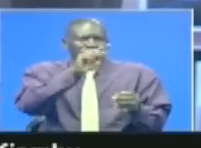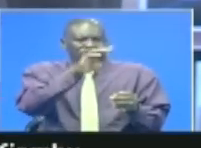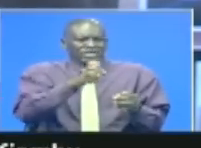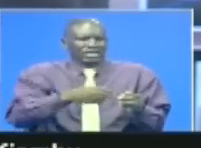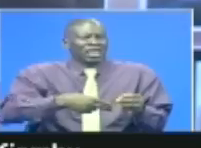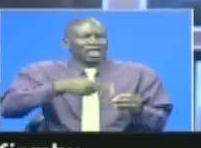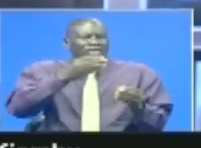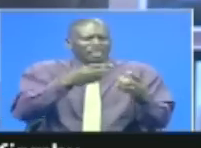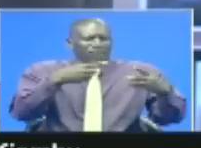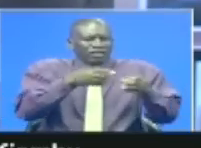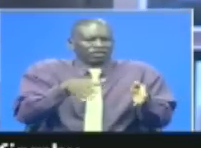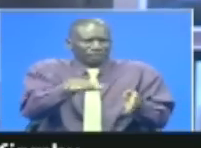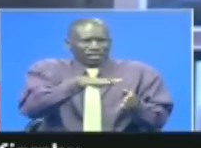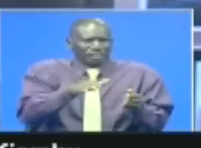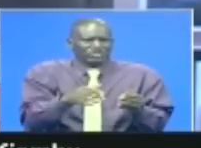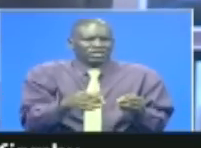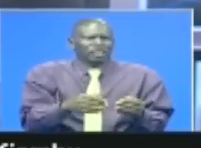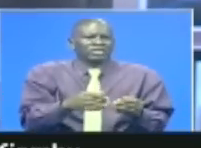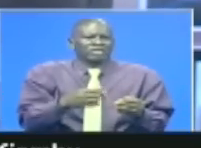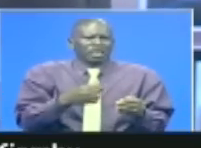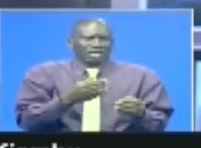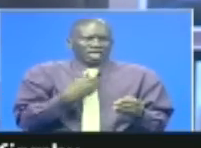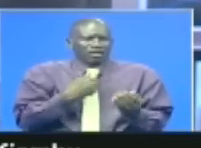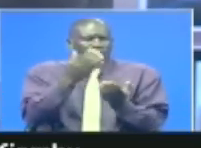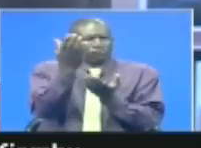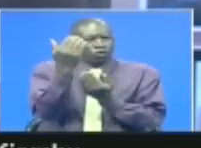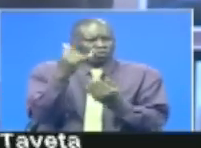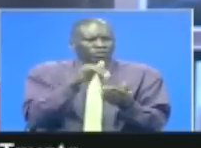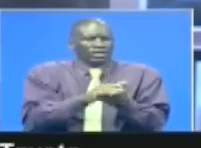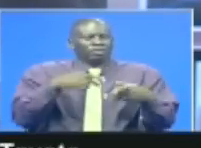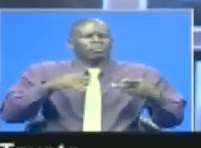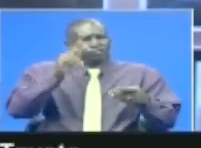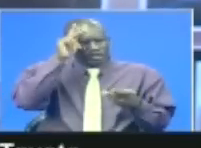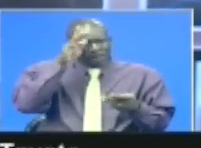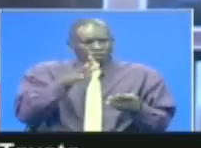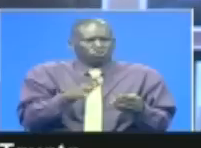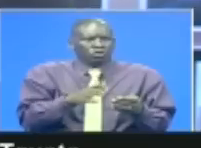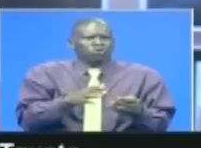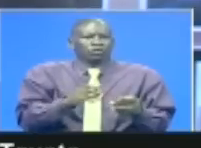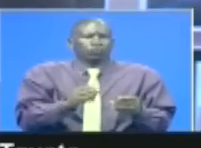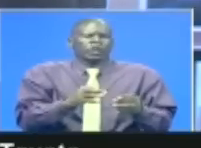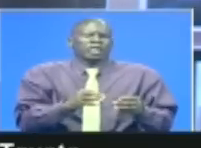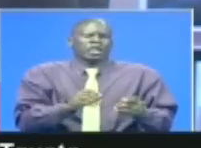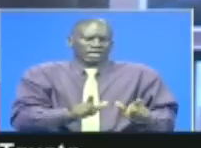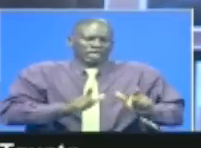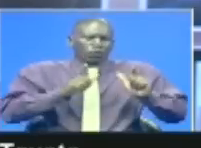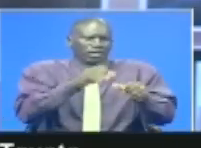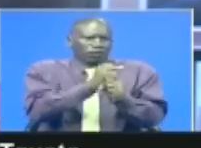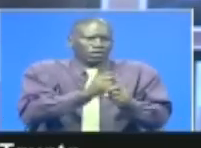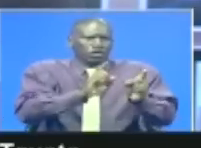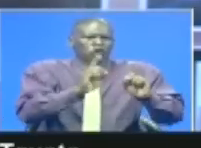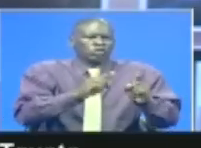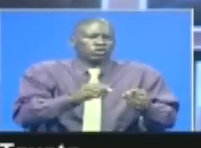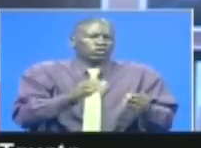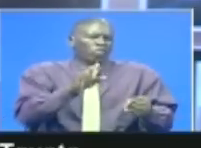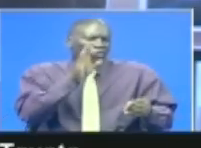in many fronts. And I have hope that the people of Kiambu will reward work, not rhetoric and